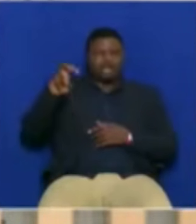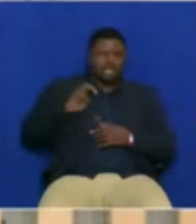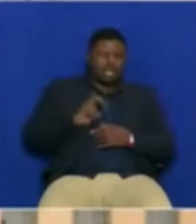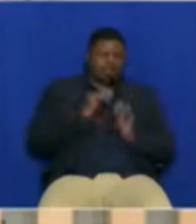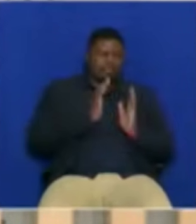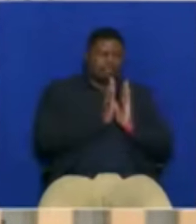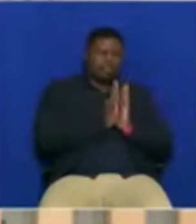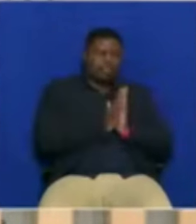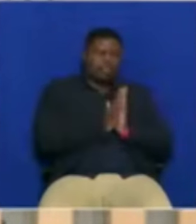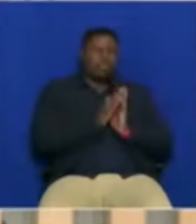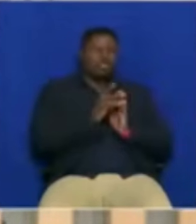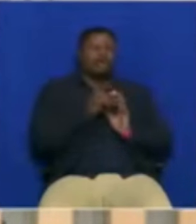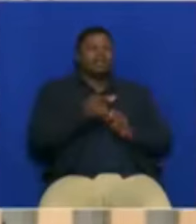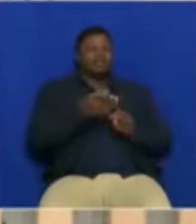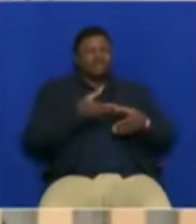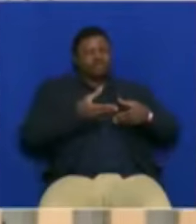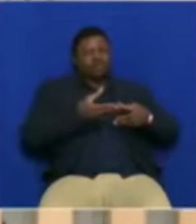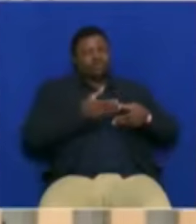be at